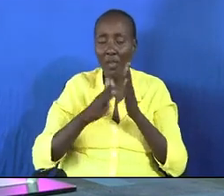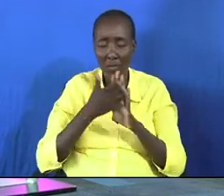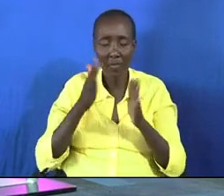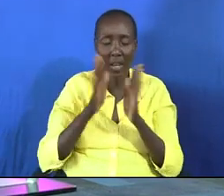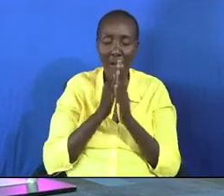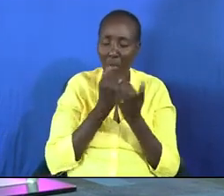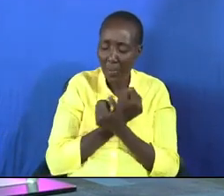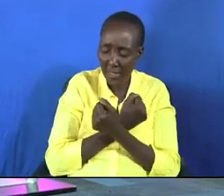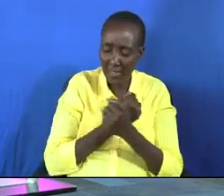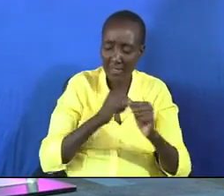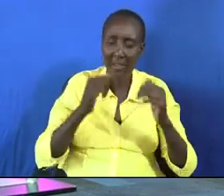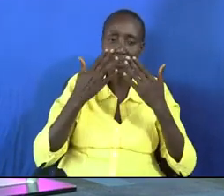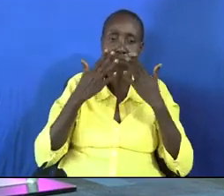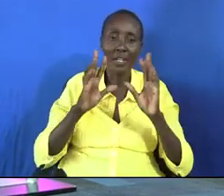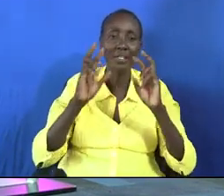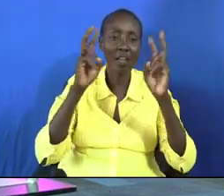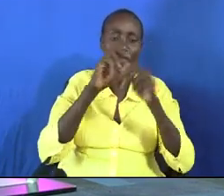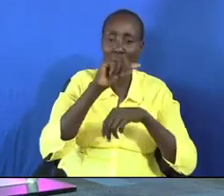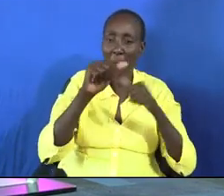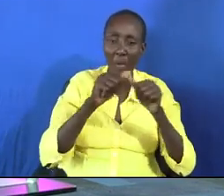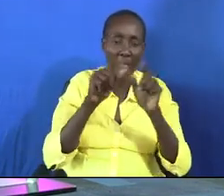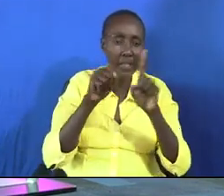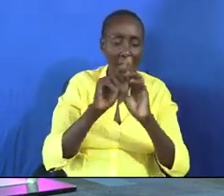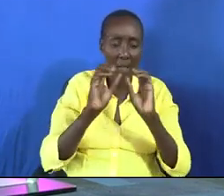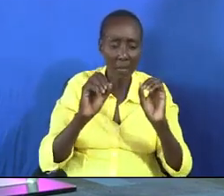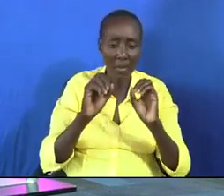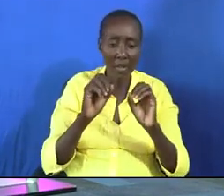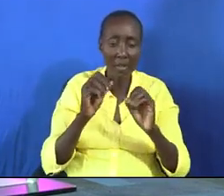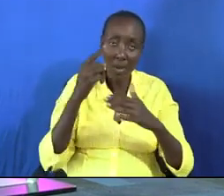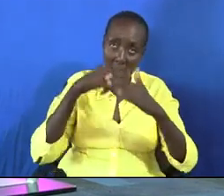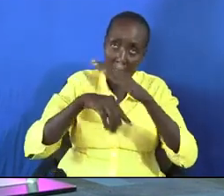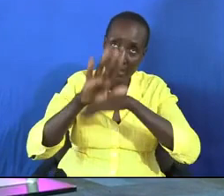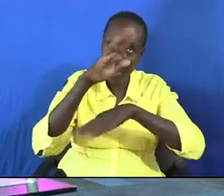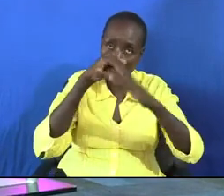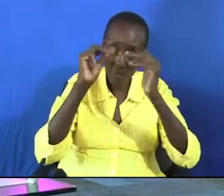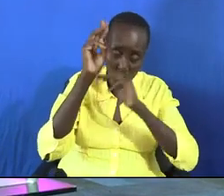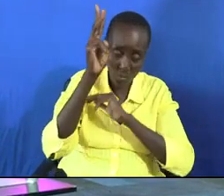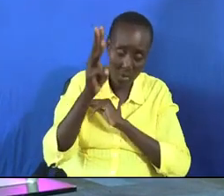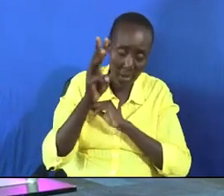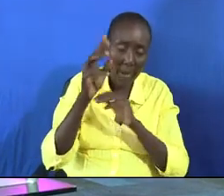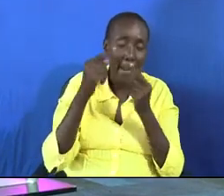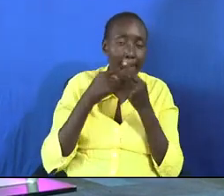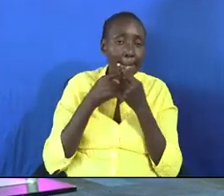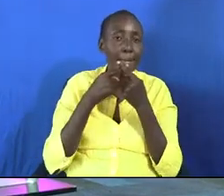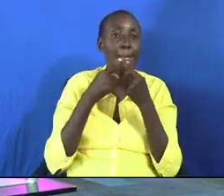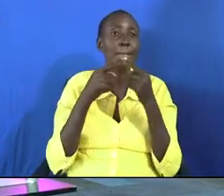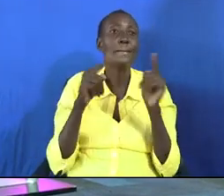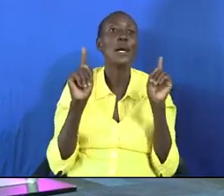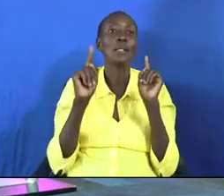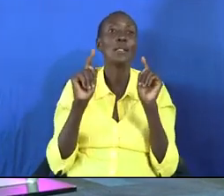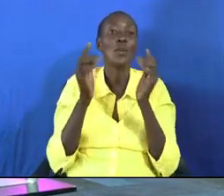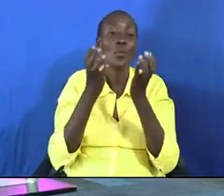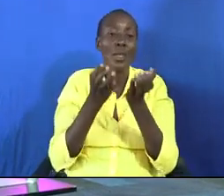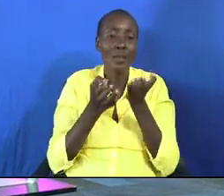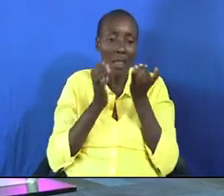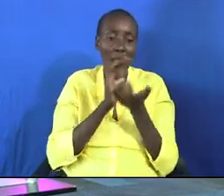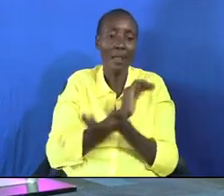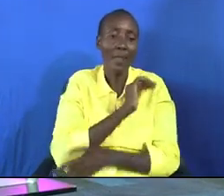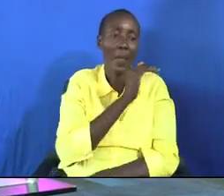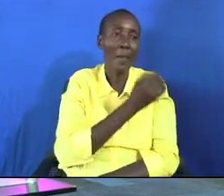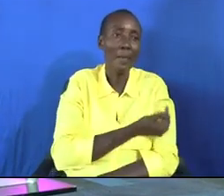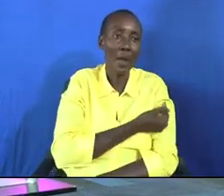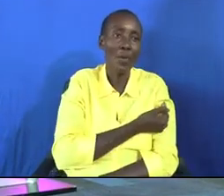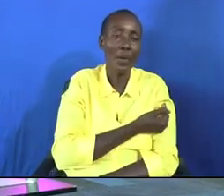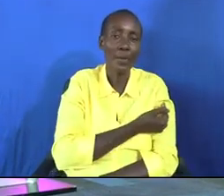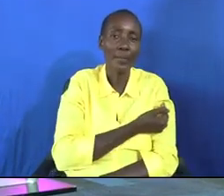have been saved and there is no issue about that. You will go to heaven. But we need the power. We